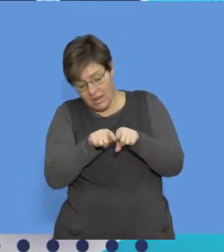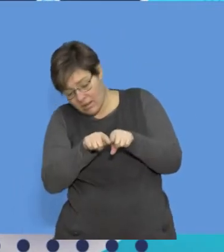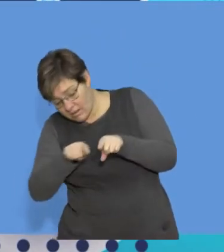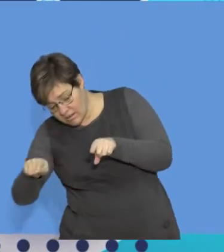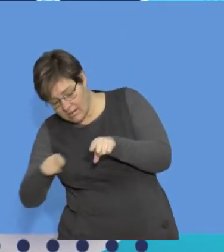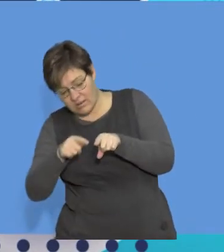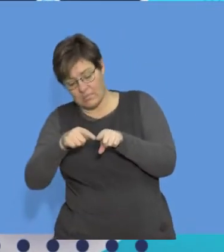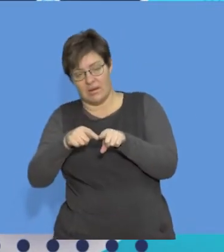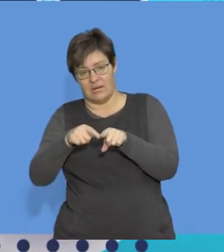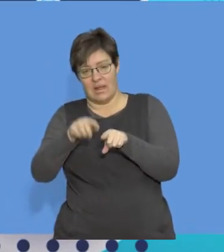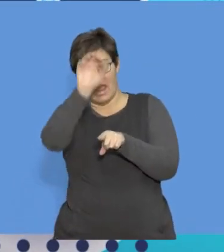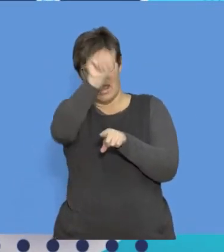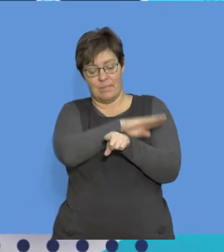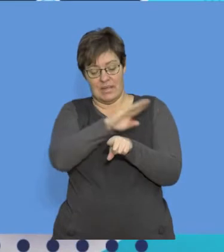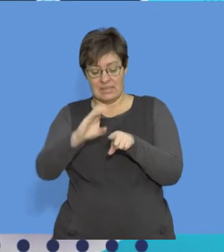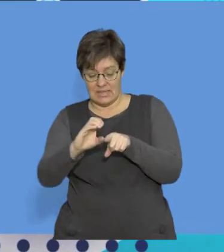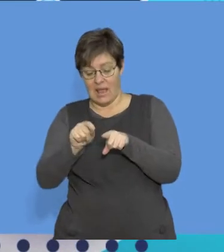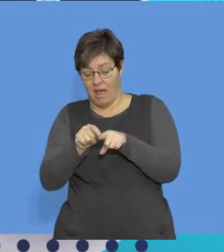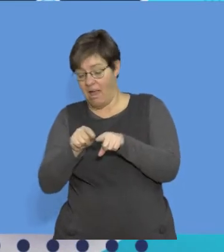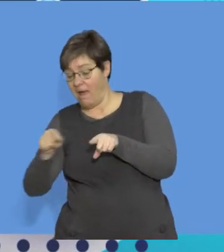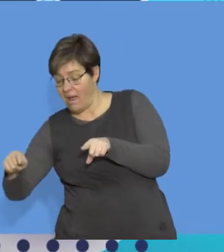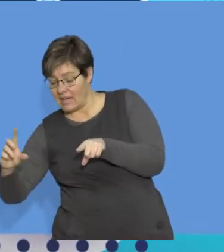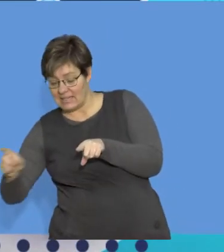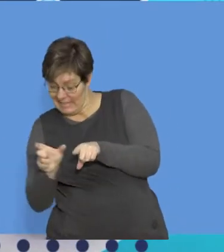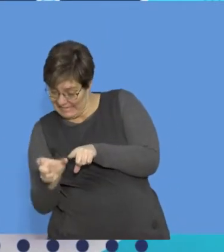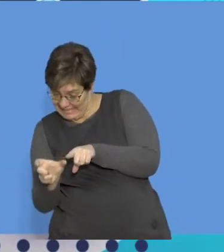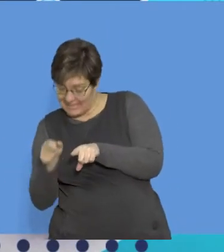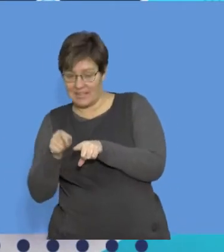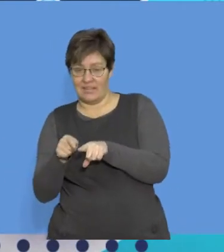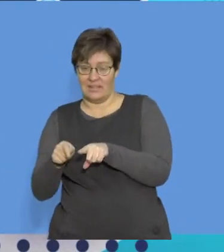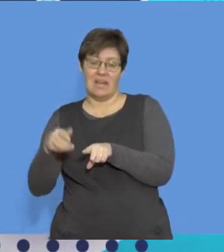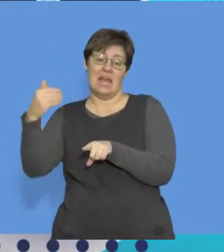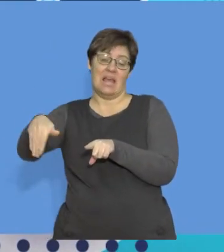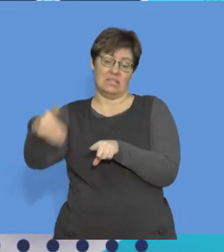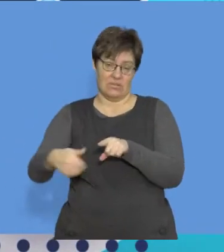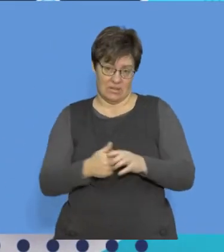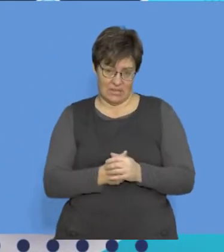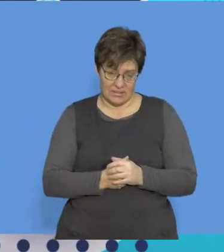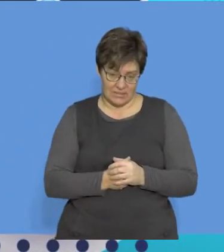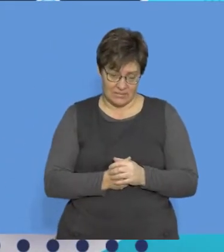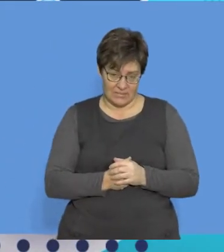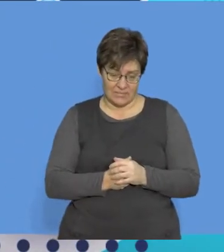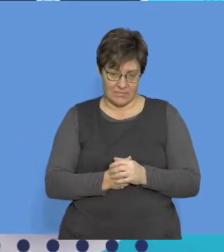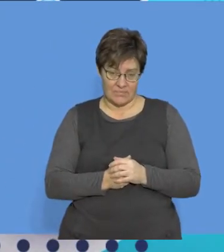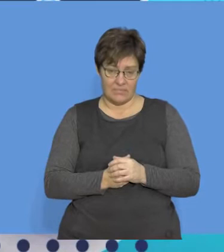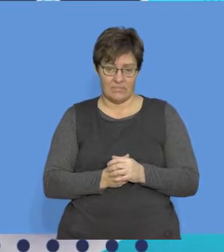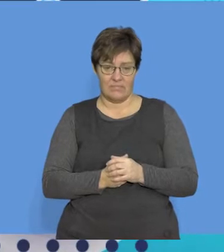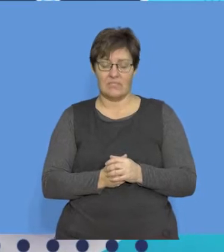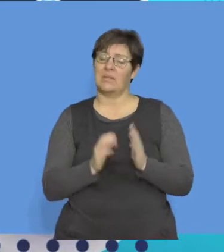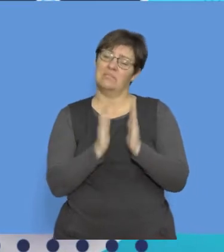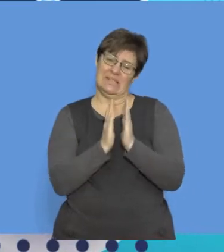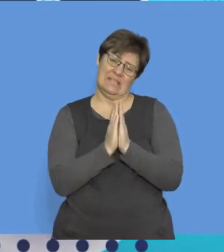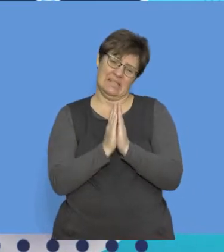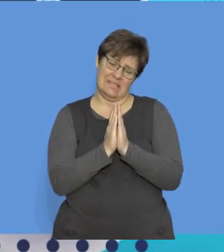we use the more correct mathematical term. That's how you can think about an exterior angle of a triangle.